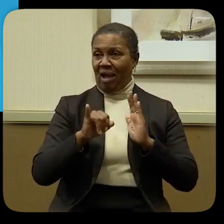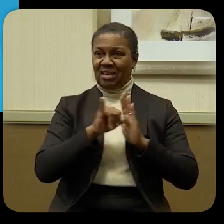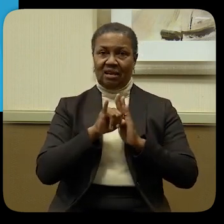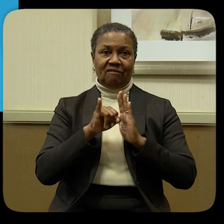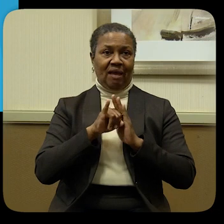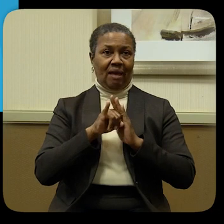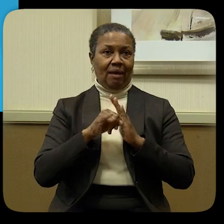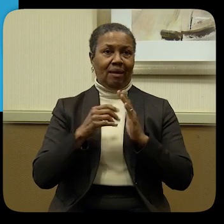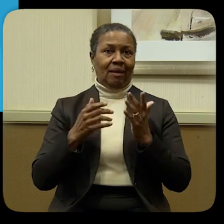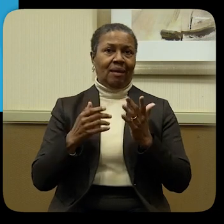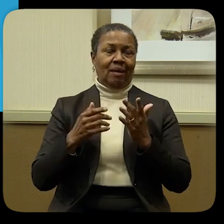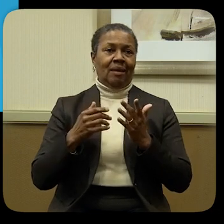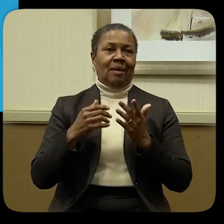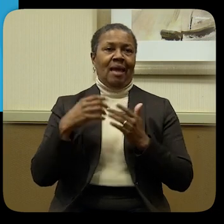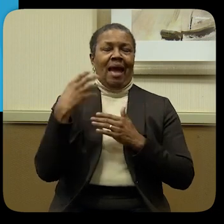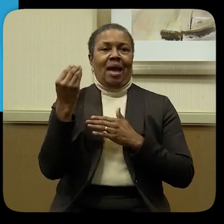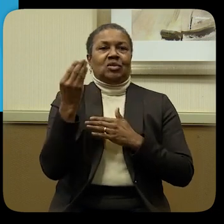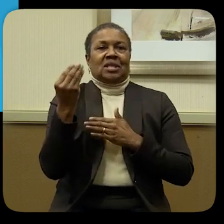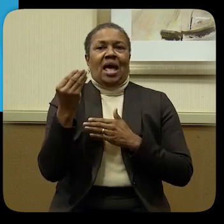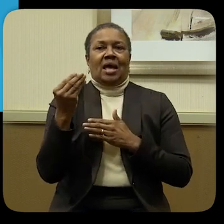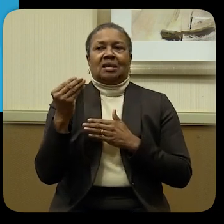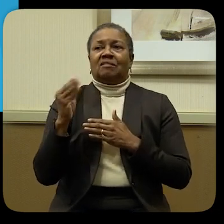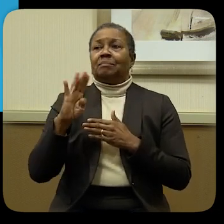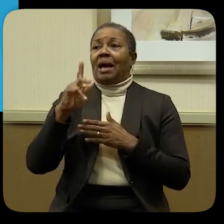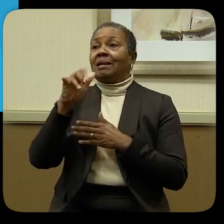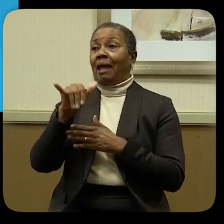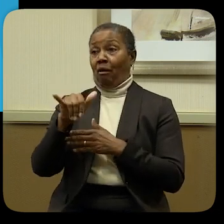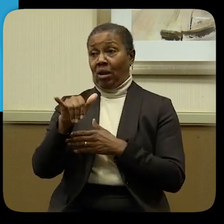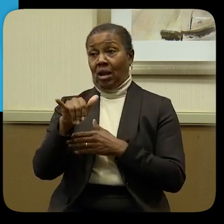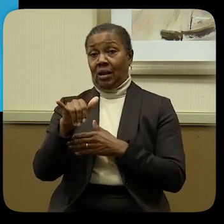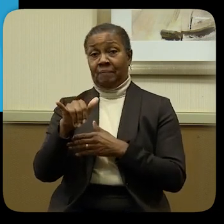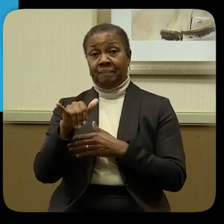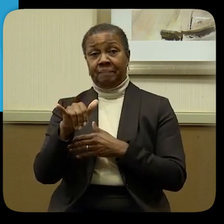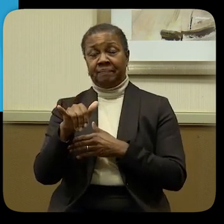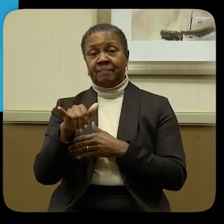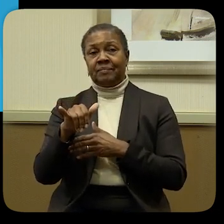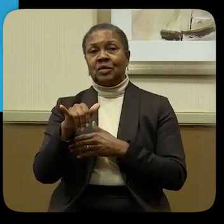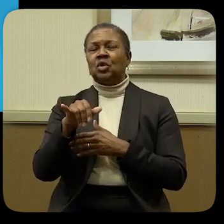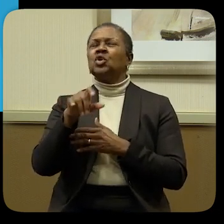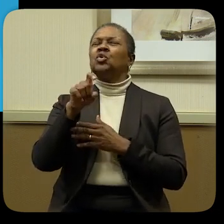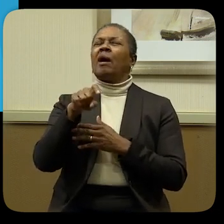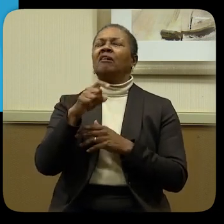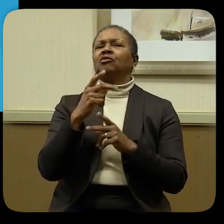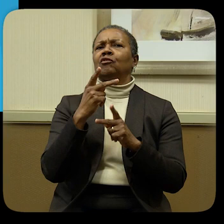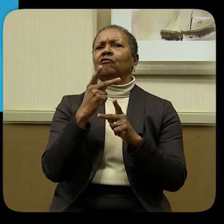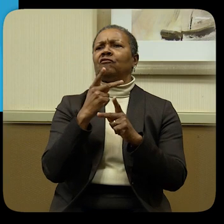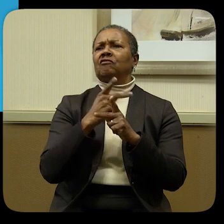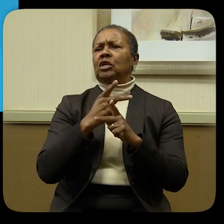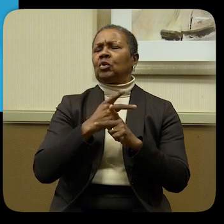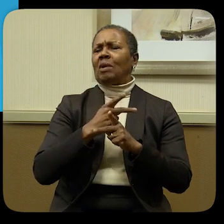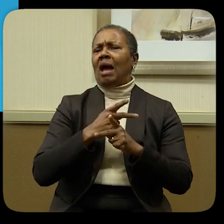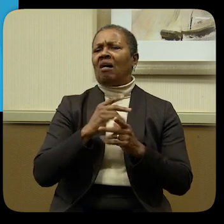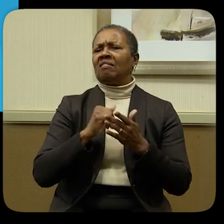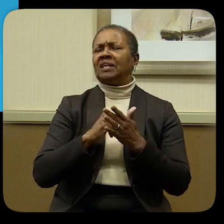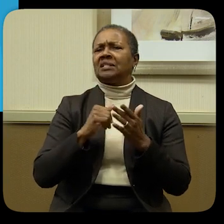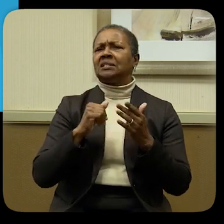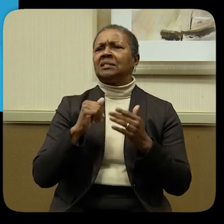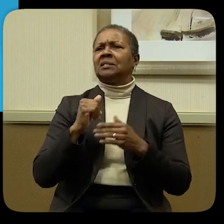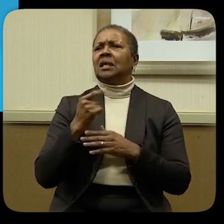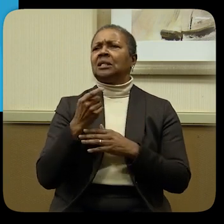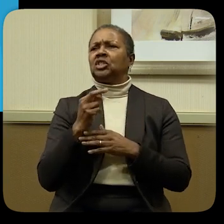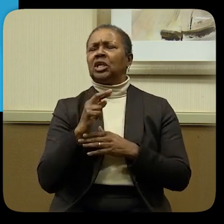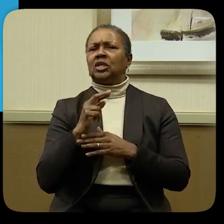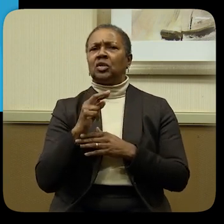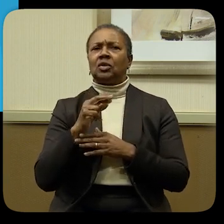identifying somewhere outside of the binary, you have to navigate this gendered space, right?